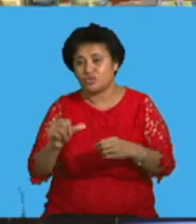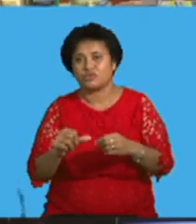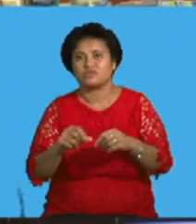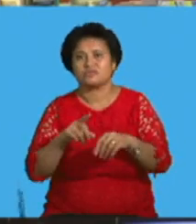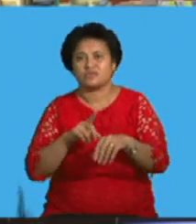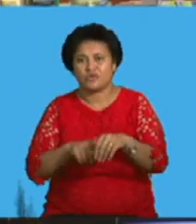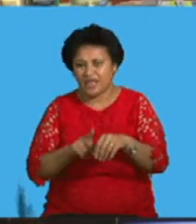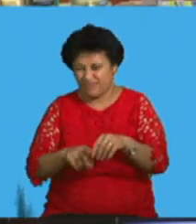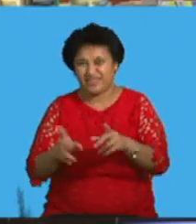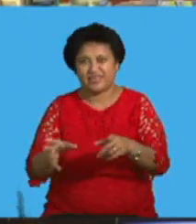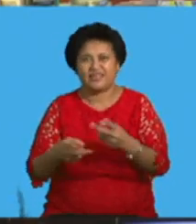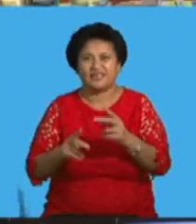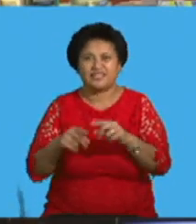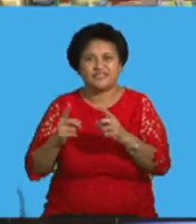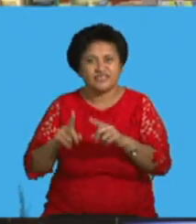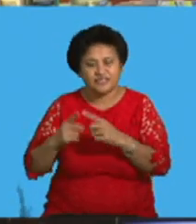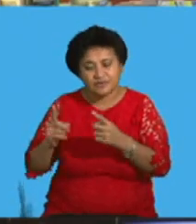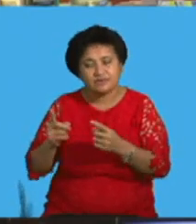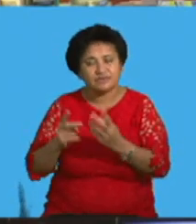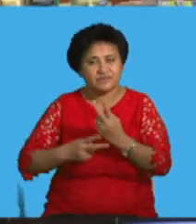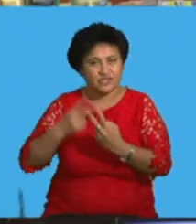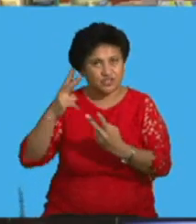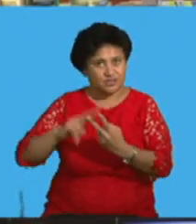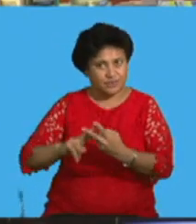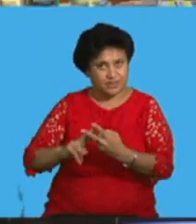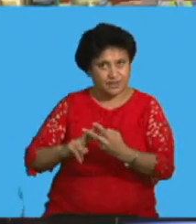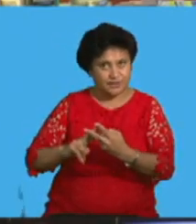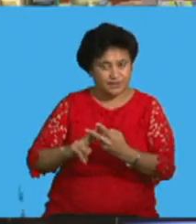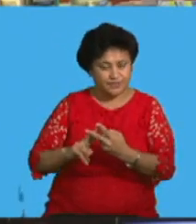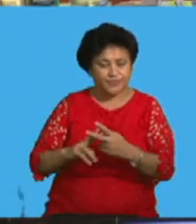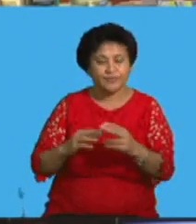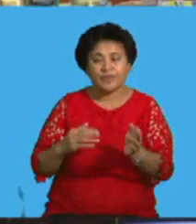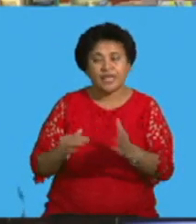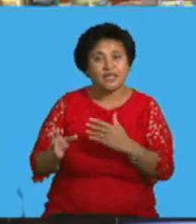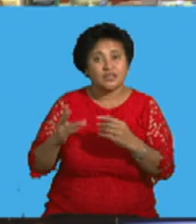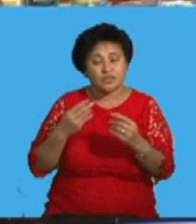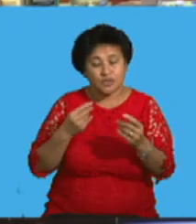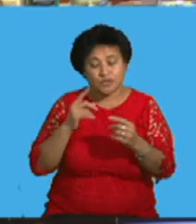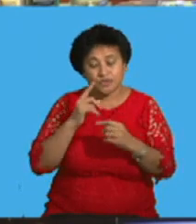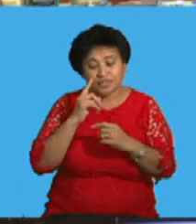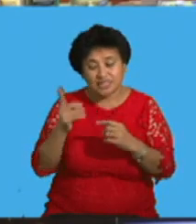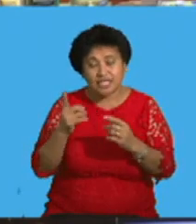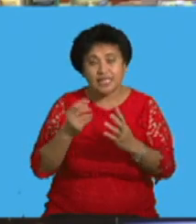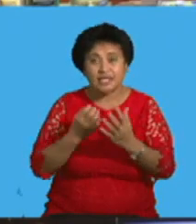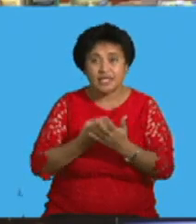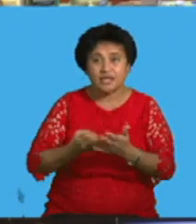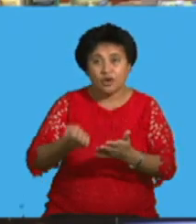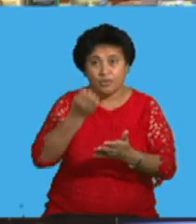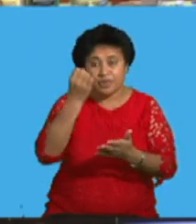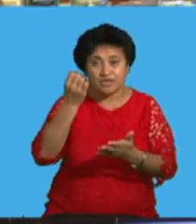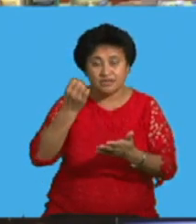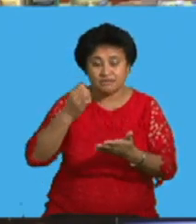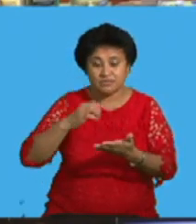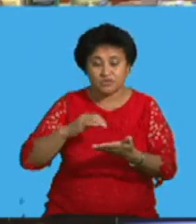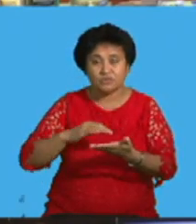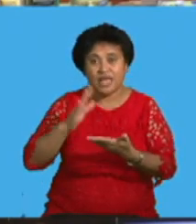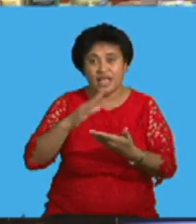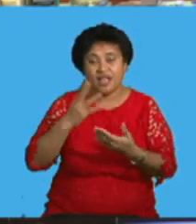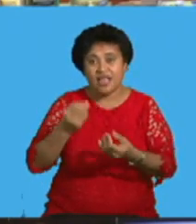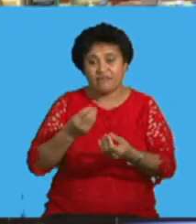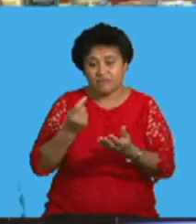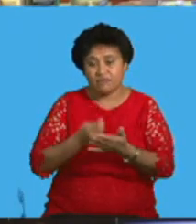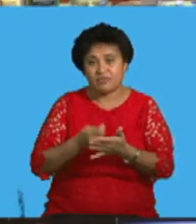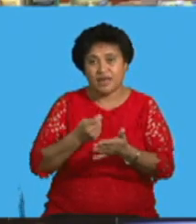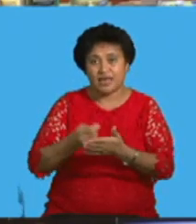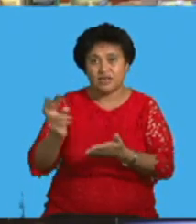Honorable Speaker, to map the flow of tourist expenditure through the economy and help maximize returns for